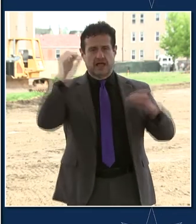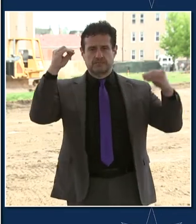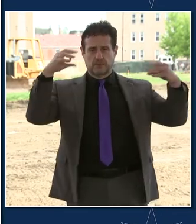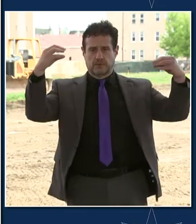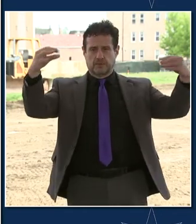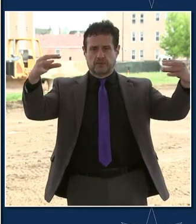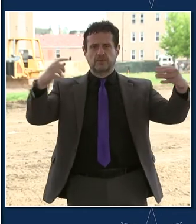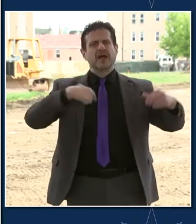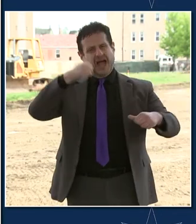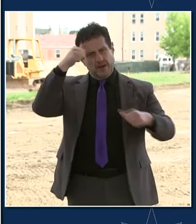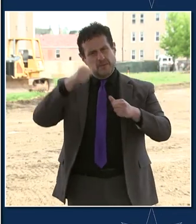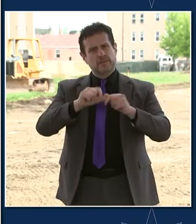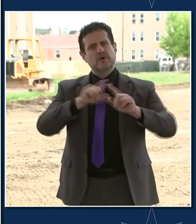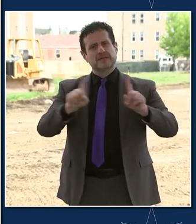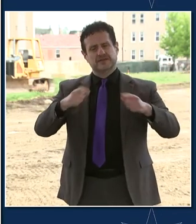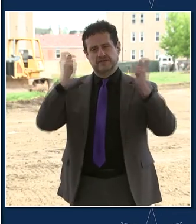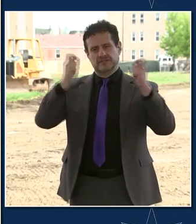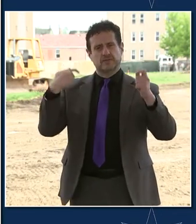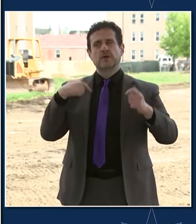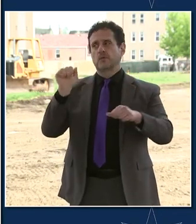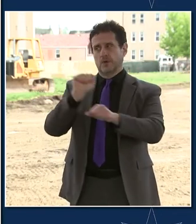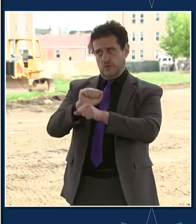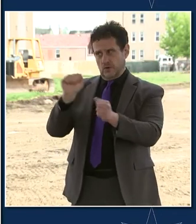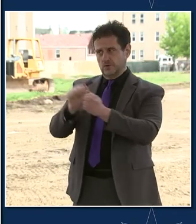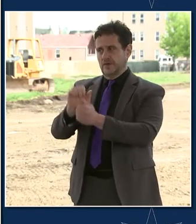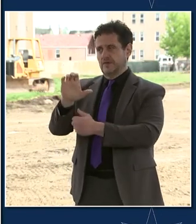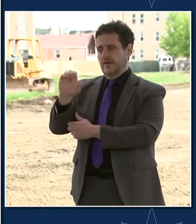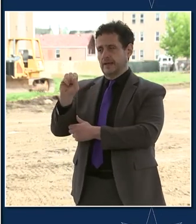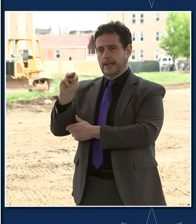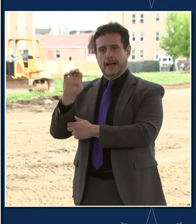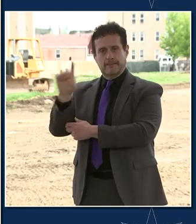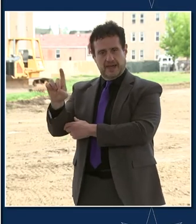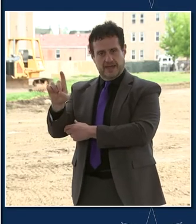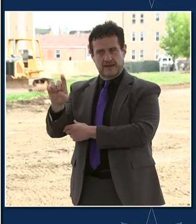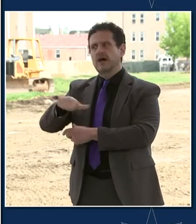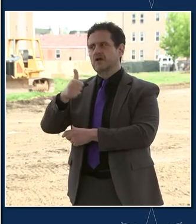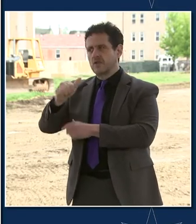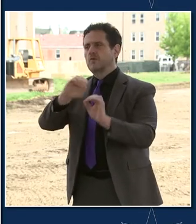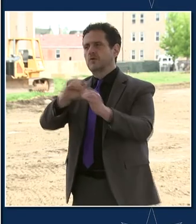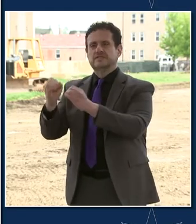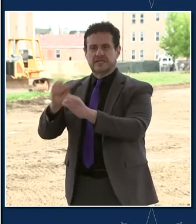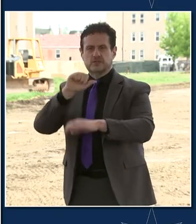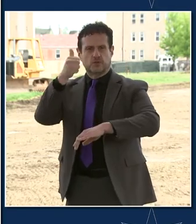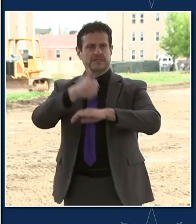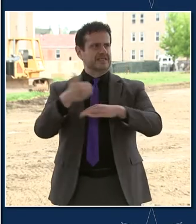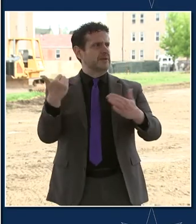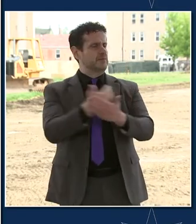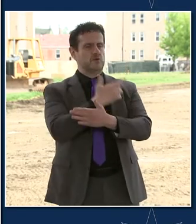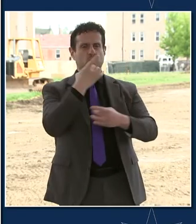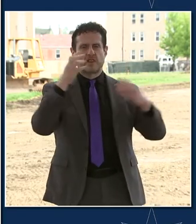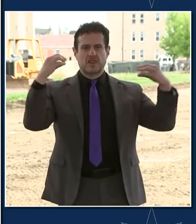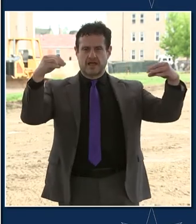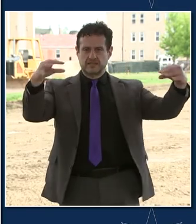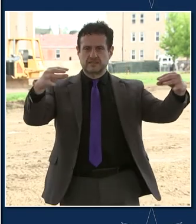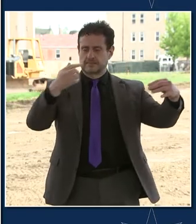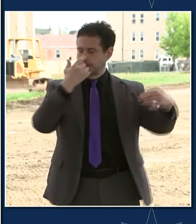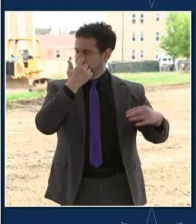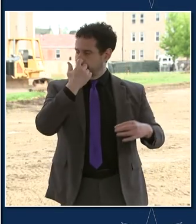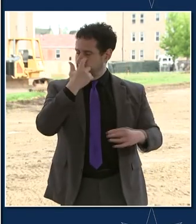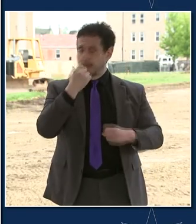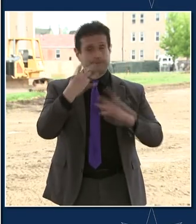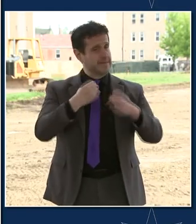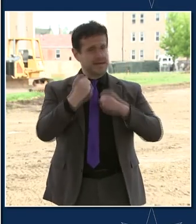another ceremony where we partnered with ComEd and others, and we installed new lights in here, because there were early times in the field,